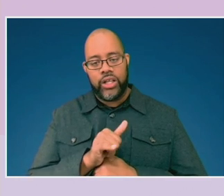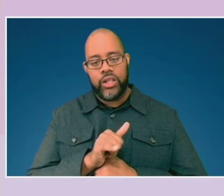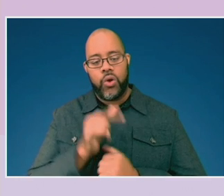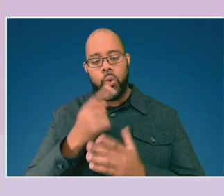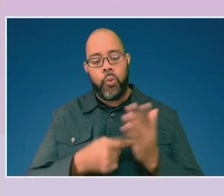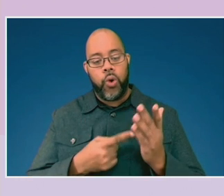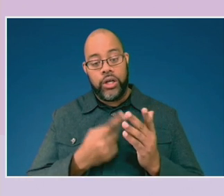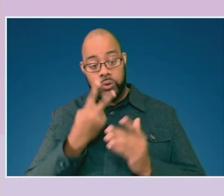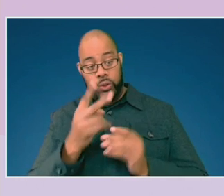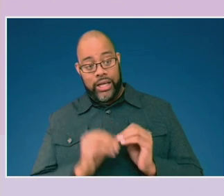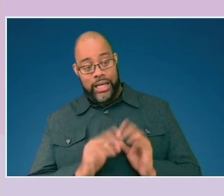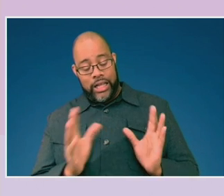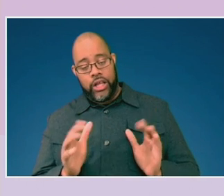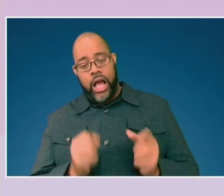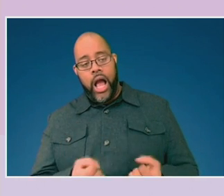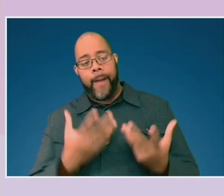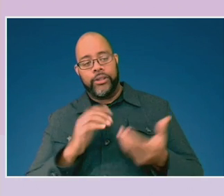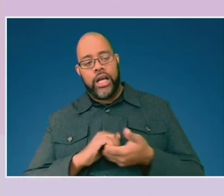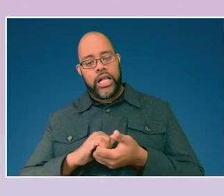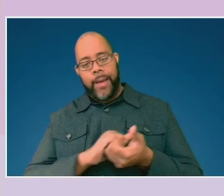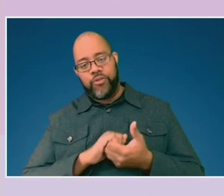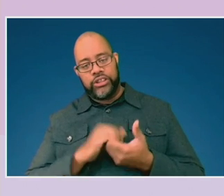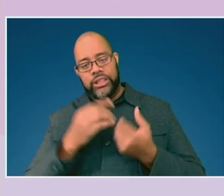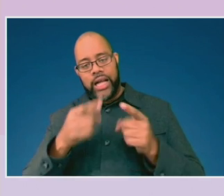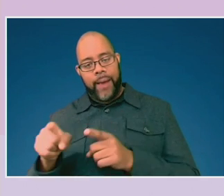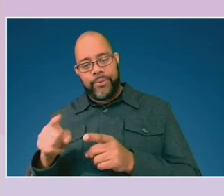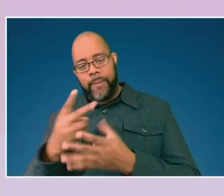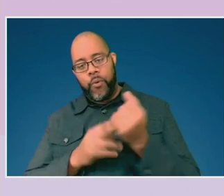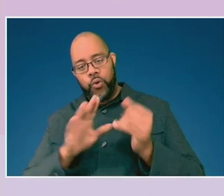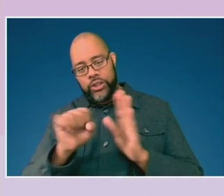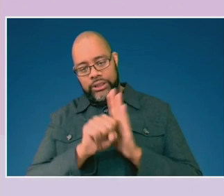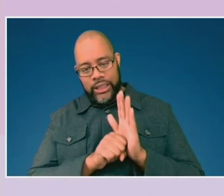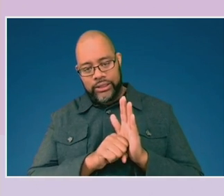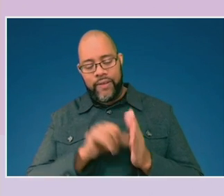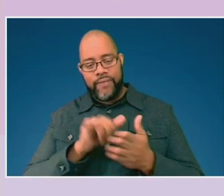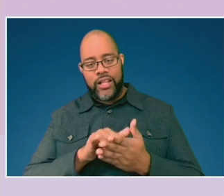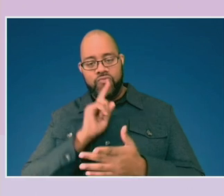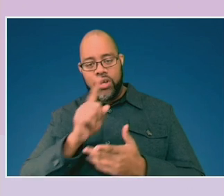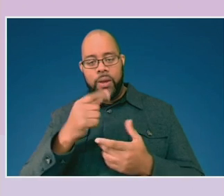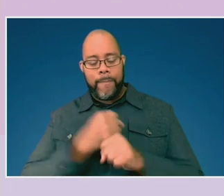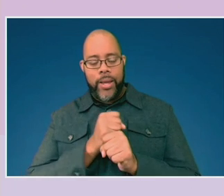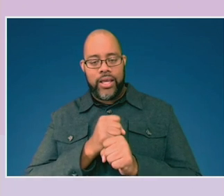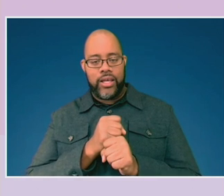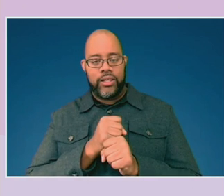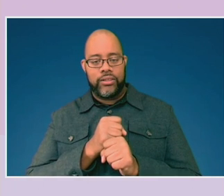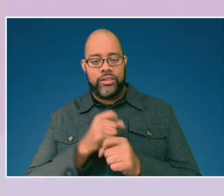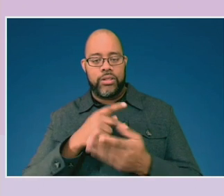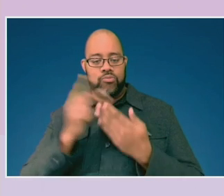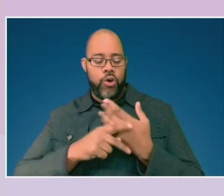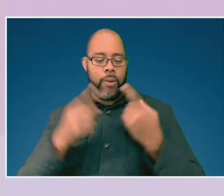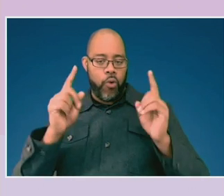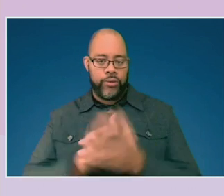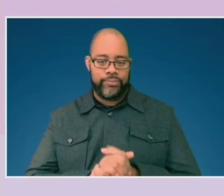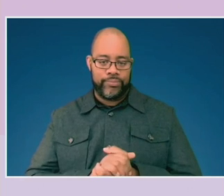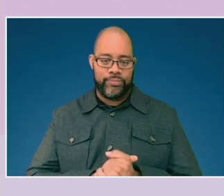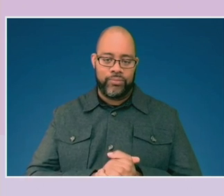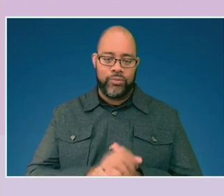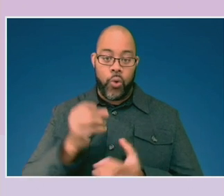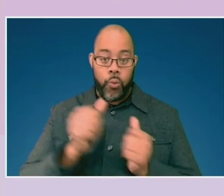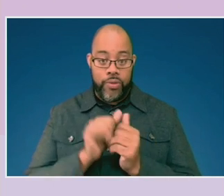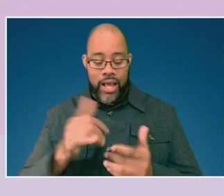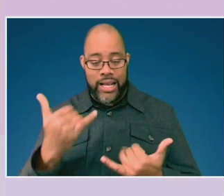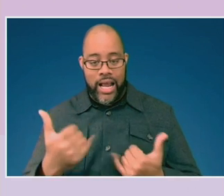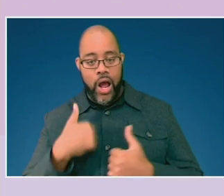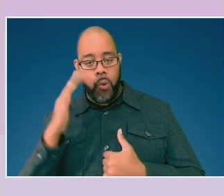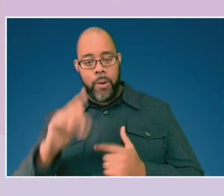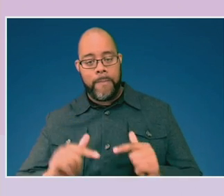very clearly is how much collaboration is happening in both of your states, and that is what's making the program work. So with that, I'm going to